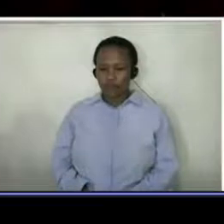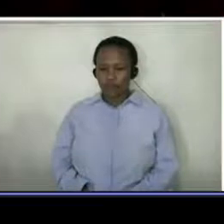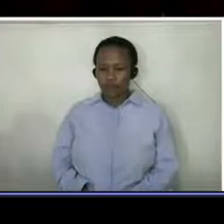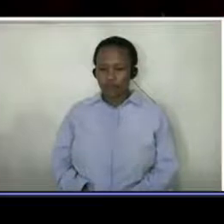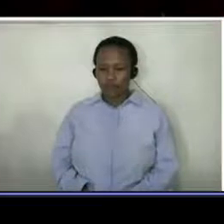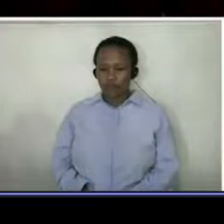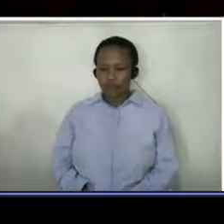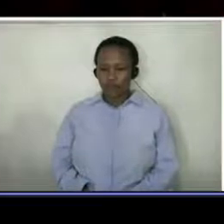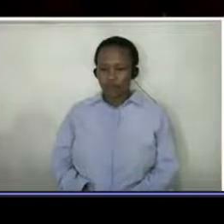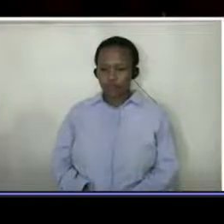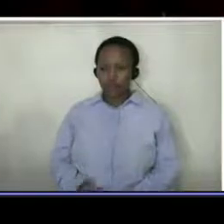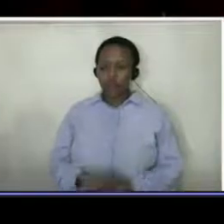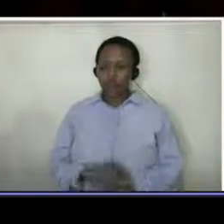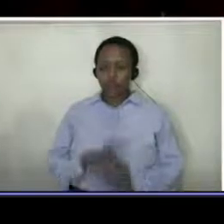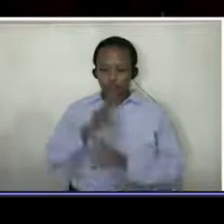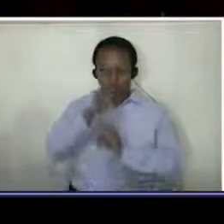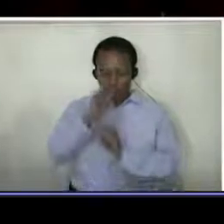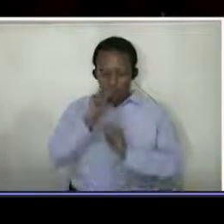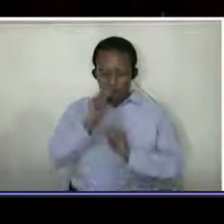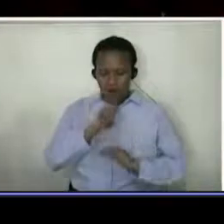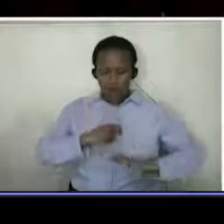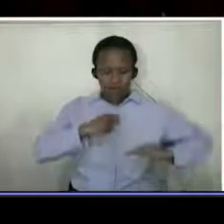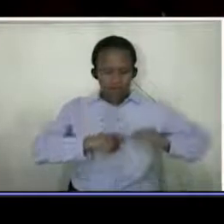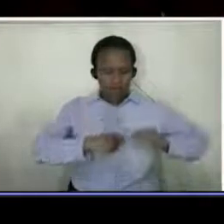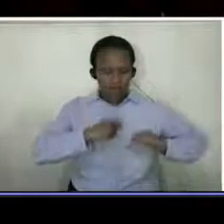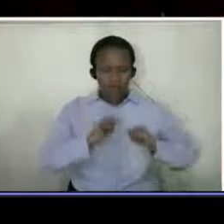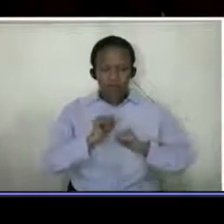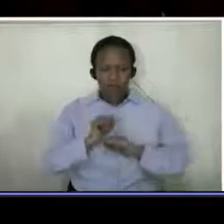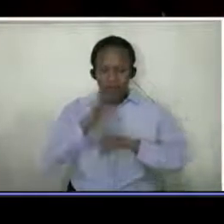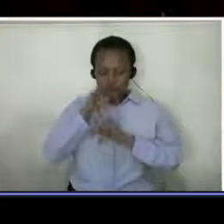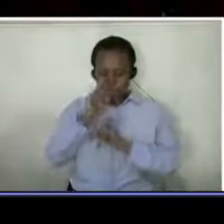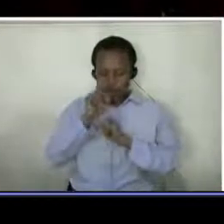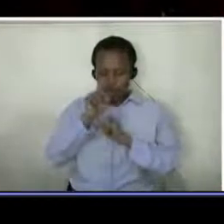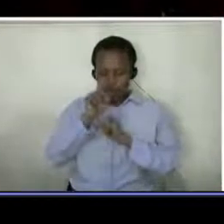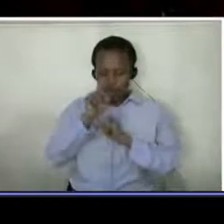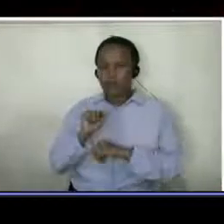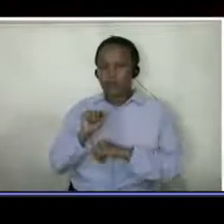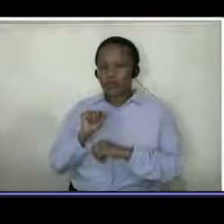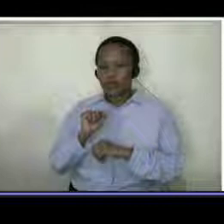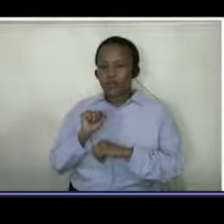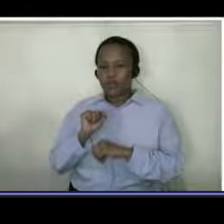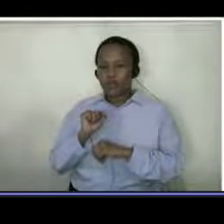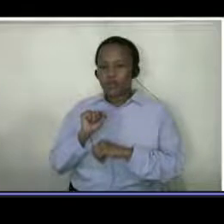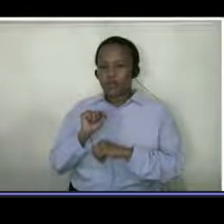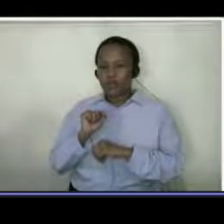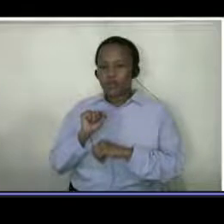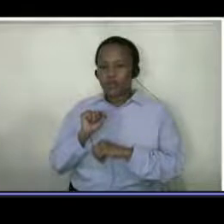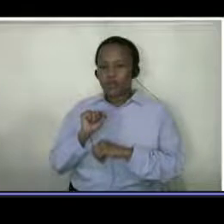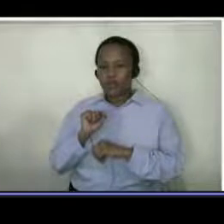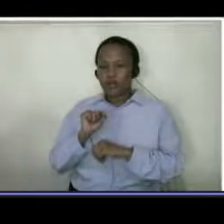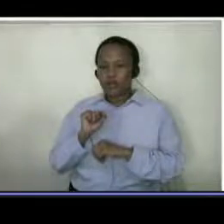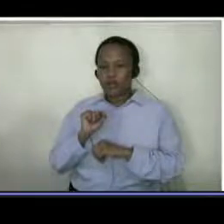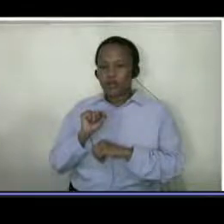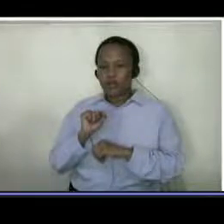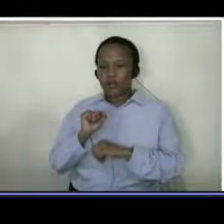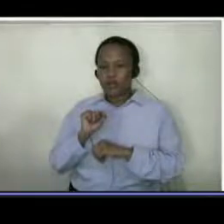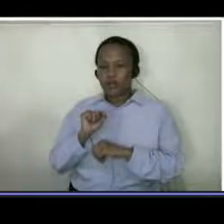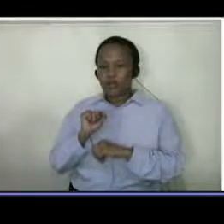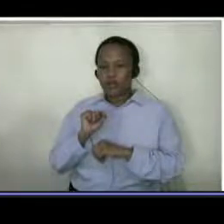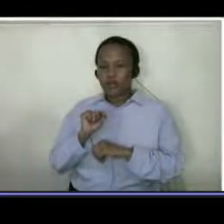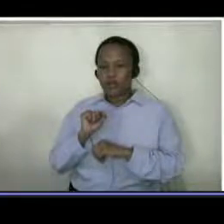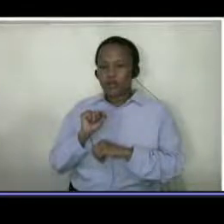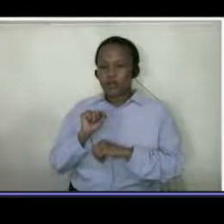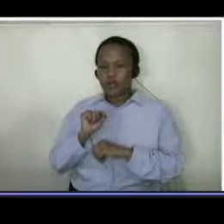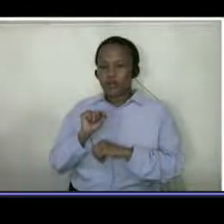Honorable Speaker, Honorable Premier, Honorable Members of this august House, distinguished guests, I greet you all. Let me